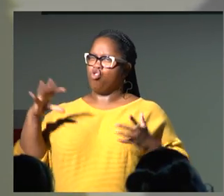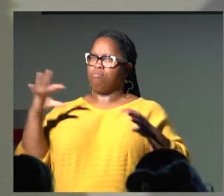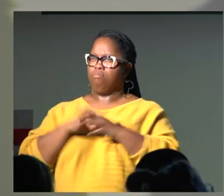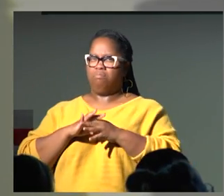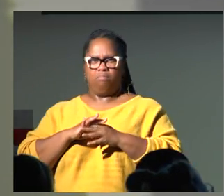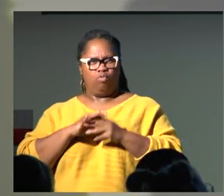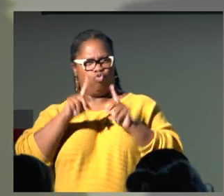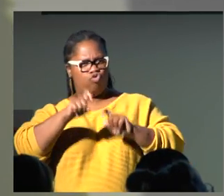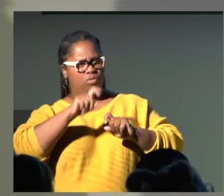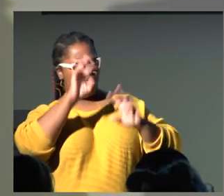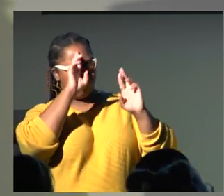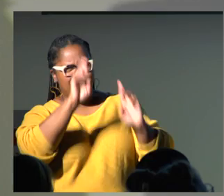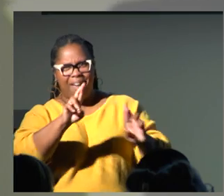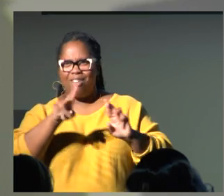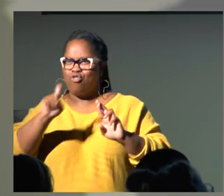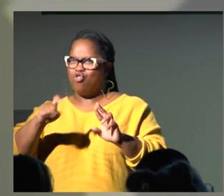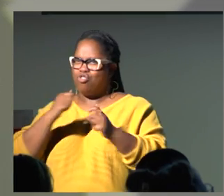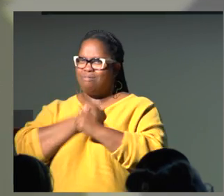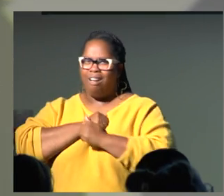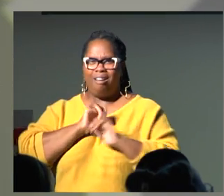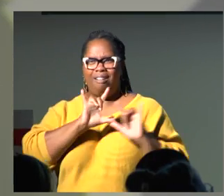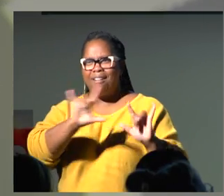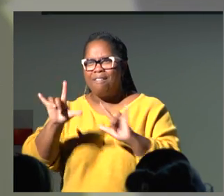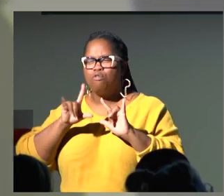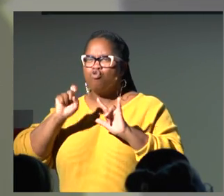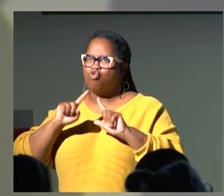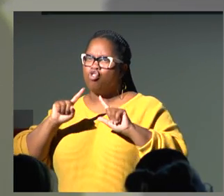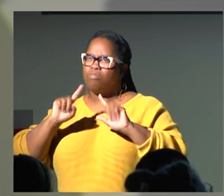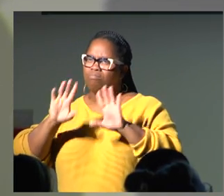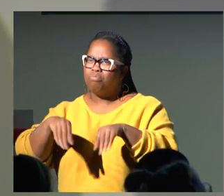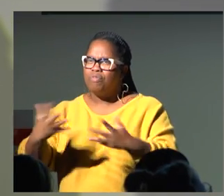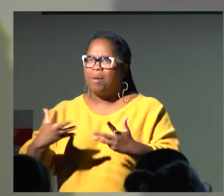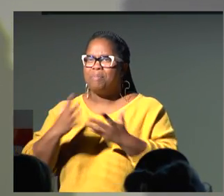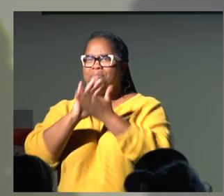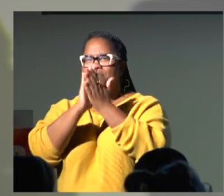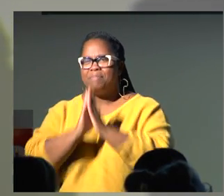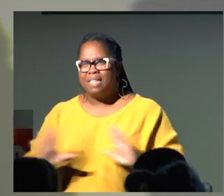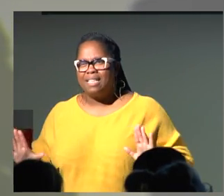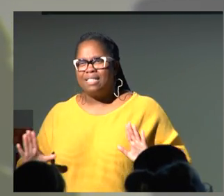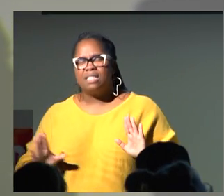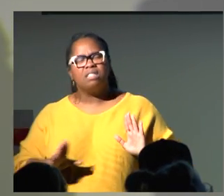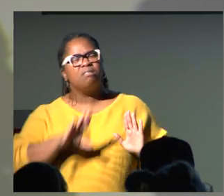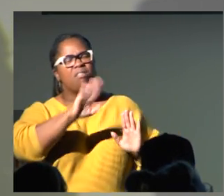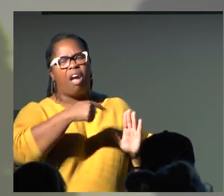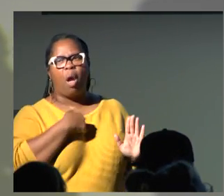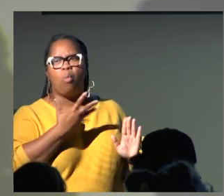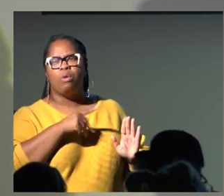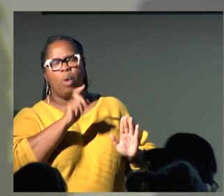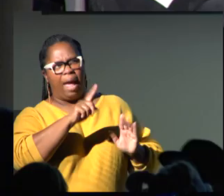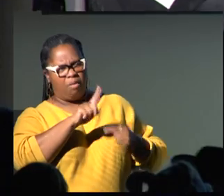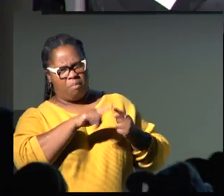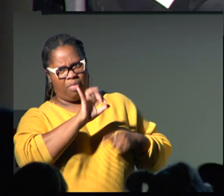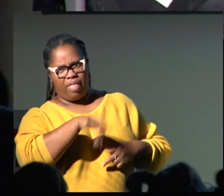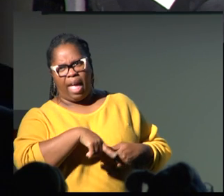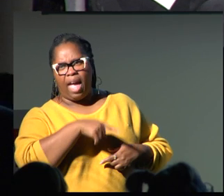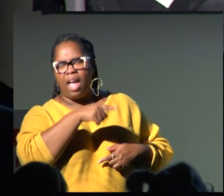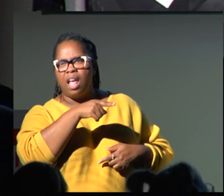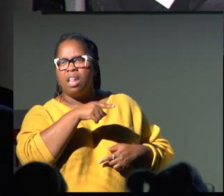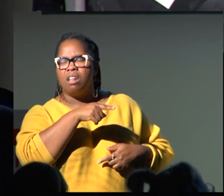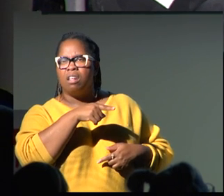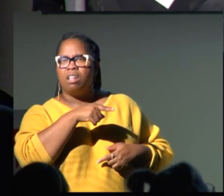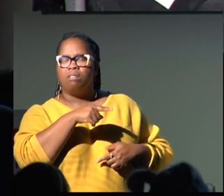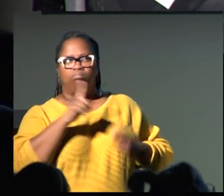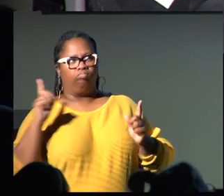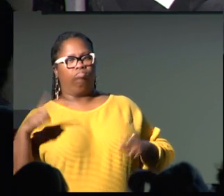treat people with respect and love and bring about peace. I was going to ask you about this because, you know, from